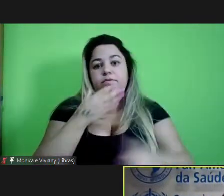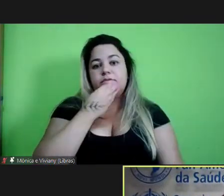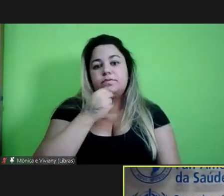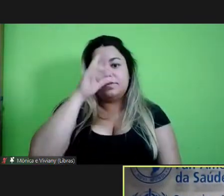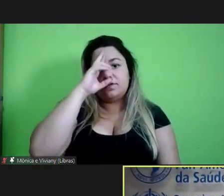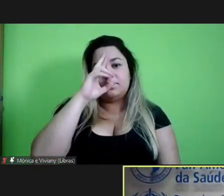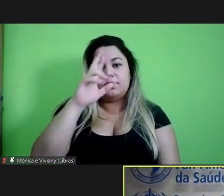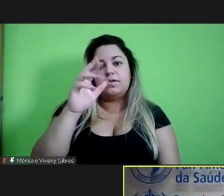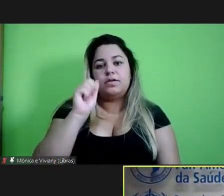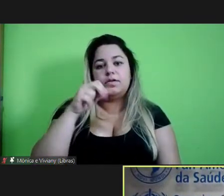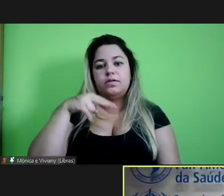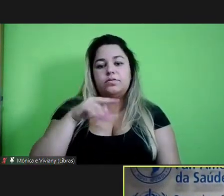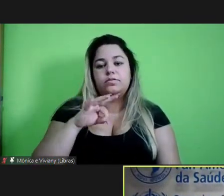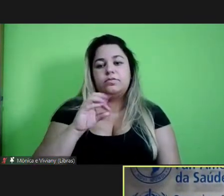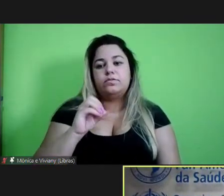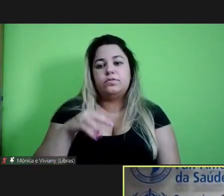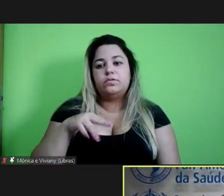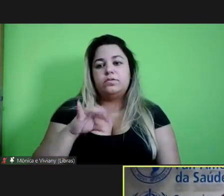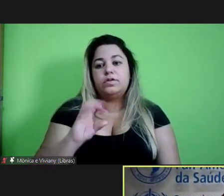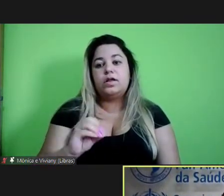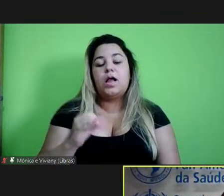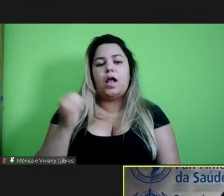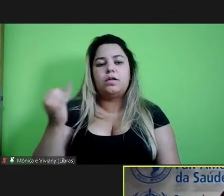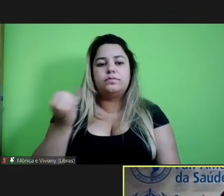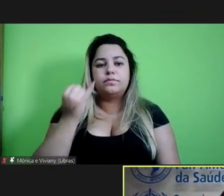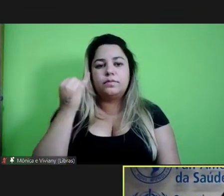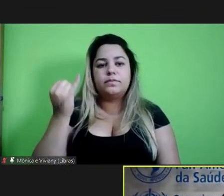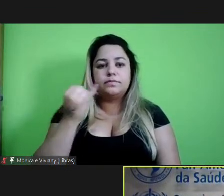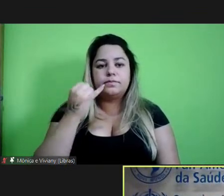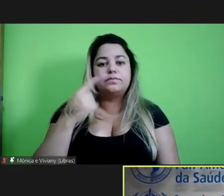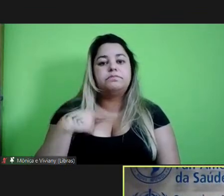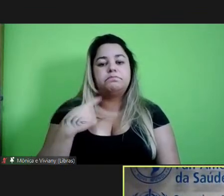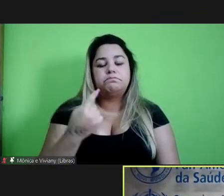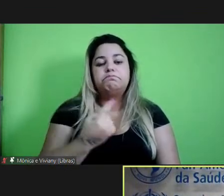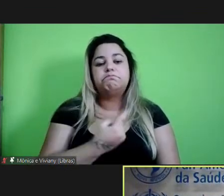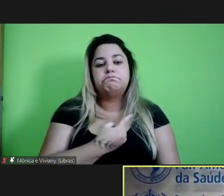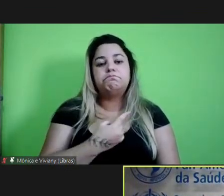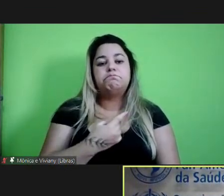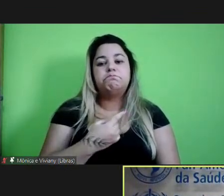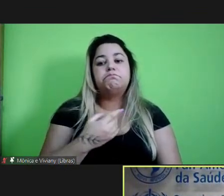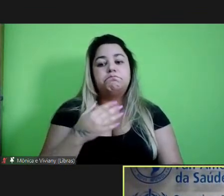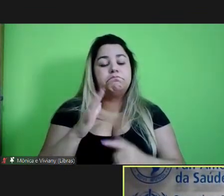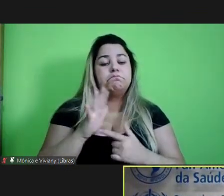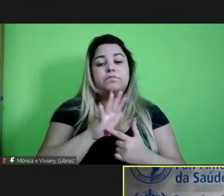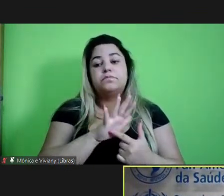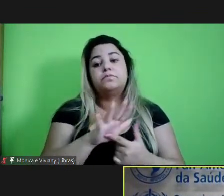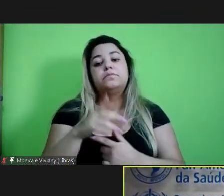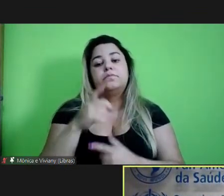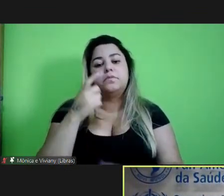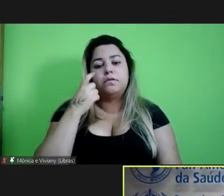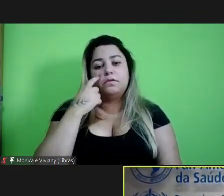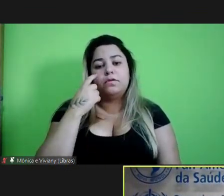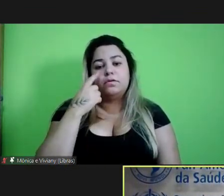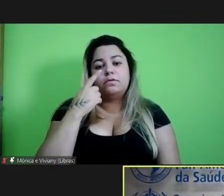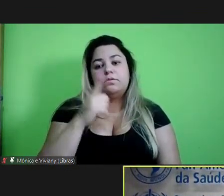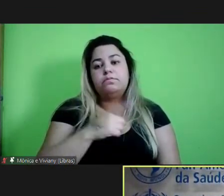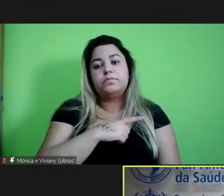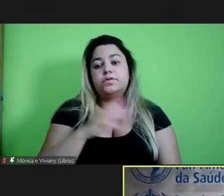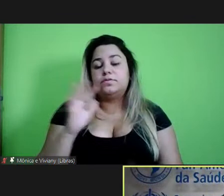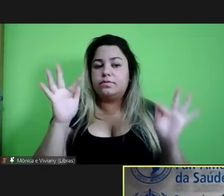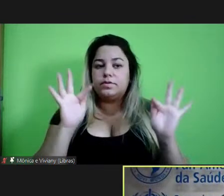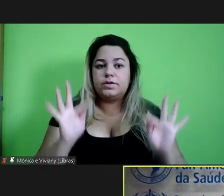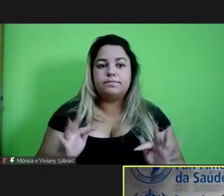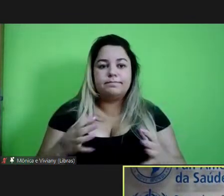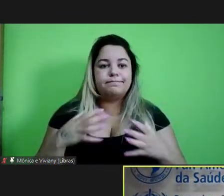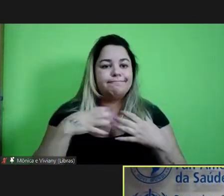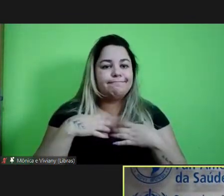Thank you, Mr. Antonio Leopoldo, for the important reflections that you brought us. It called for the attention. We